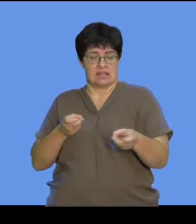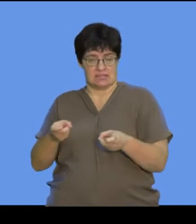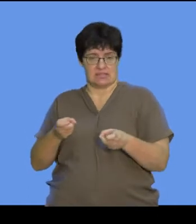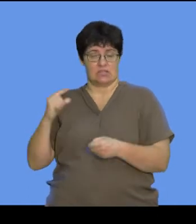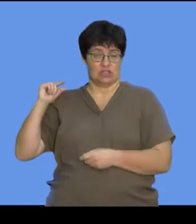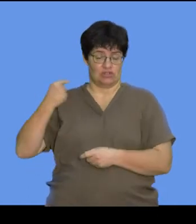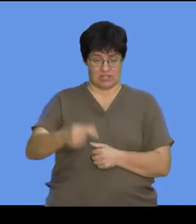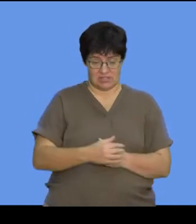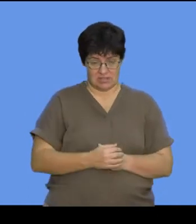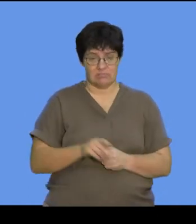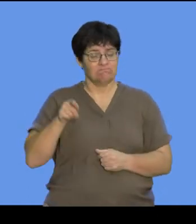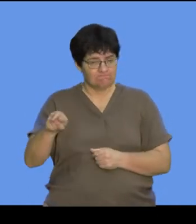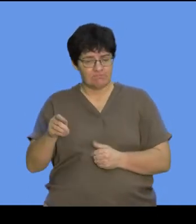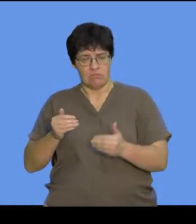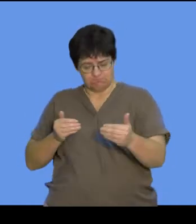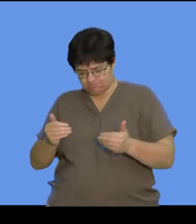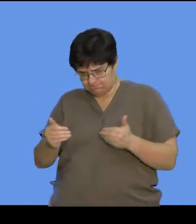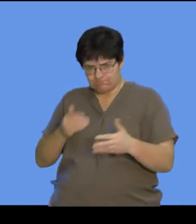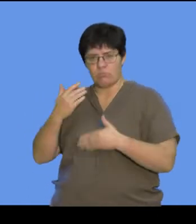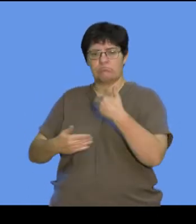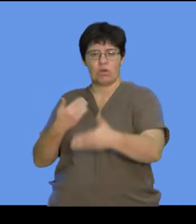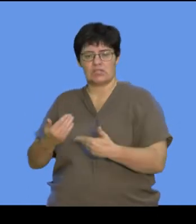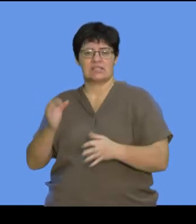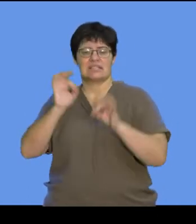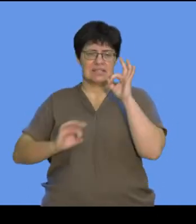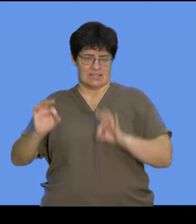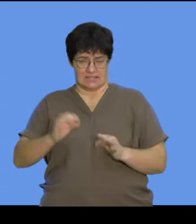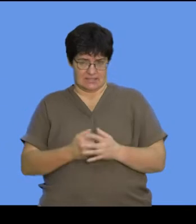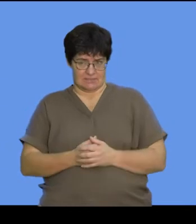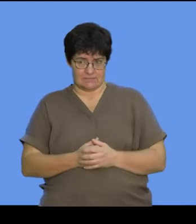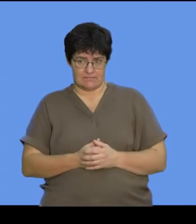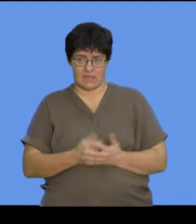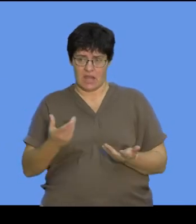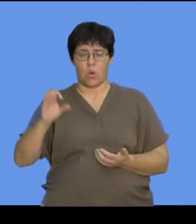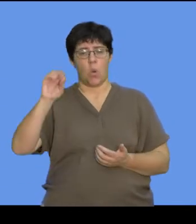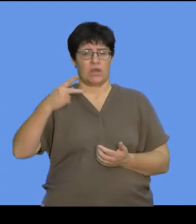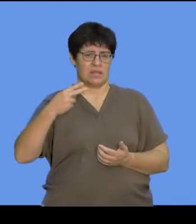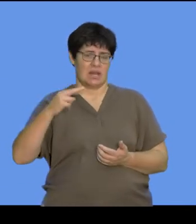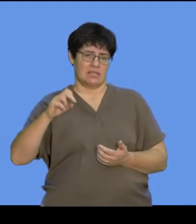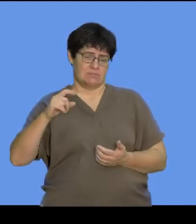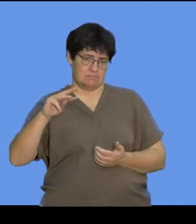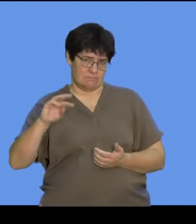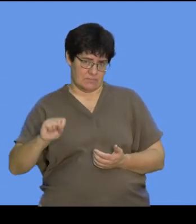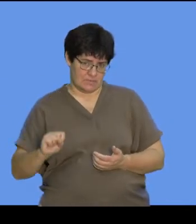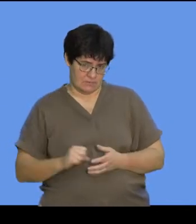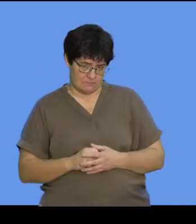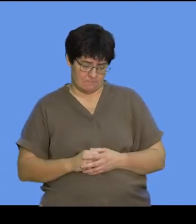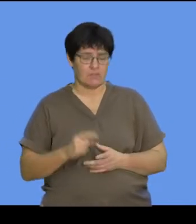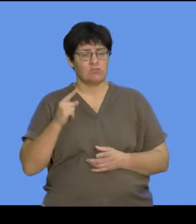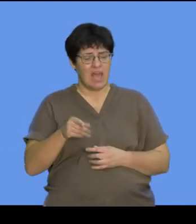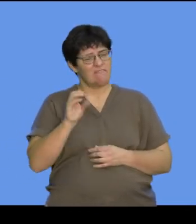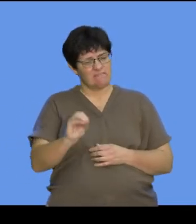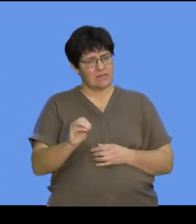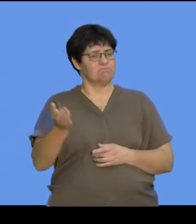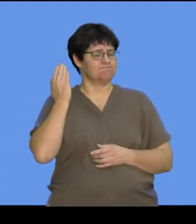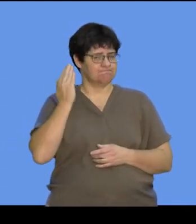regulatory genes. And these are genes that regulate processes in cells and organisms. So broadly classifying genes, we